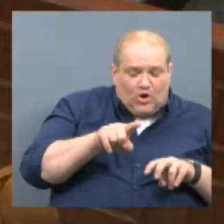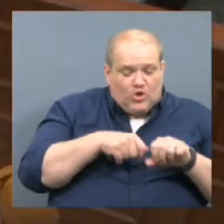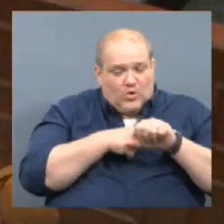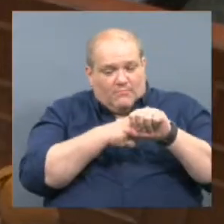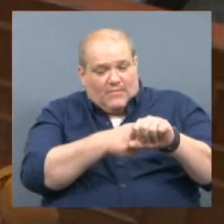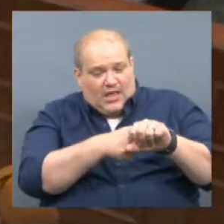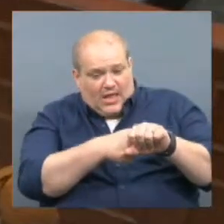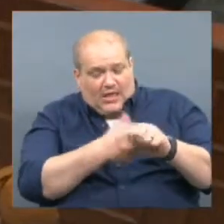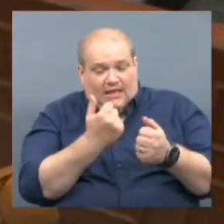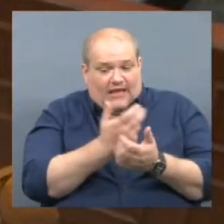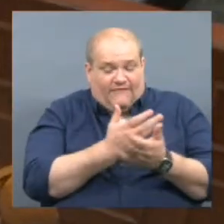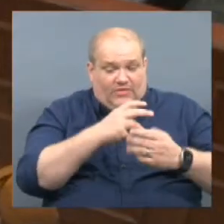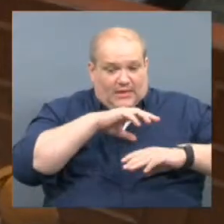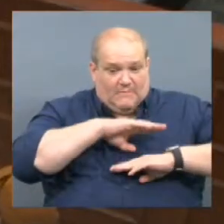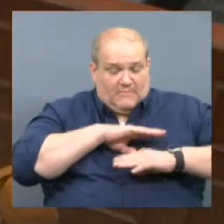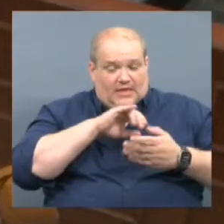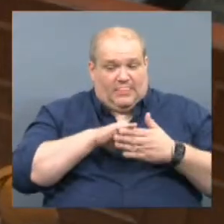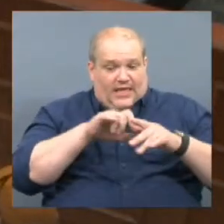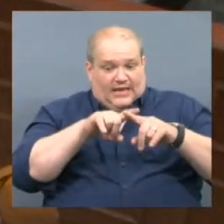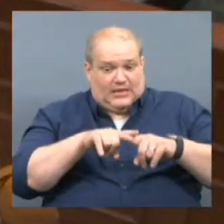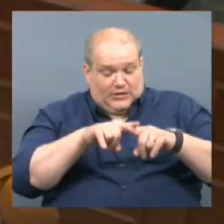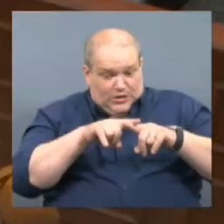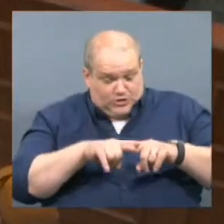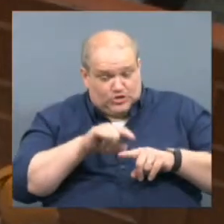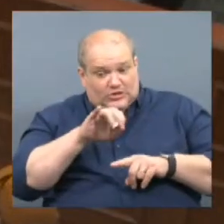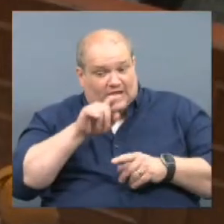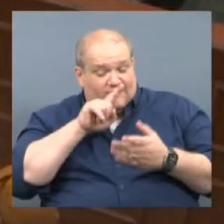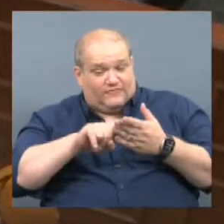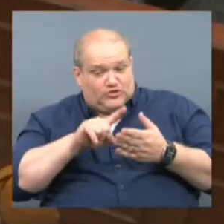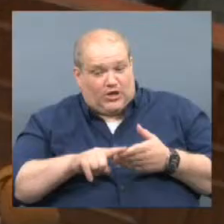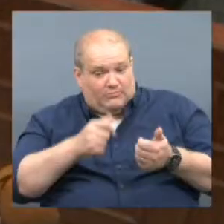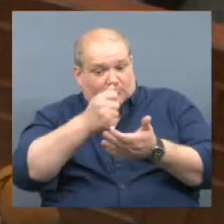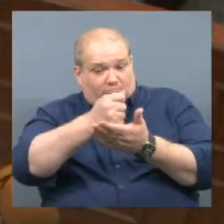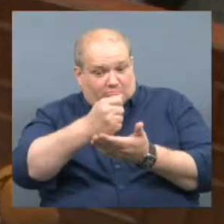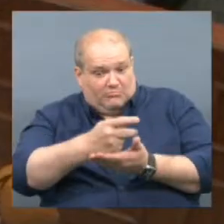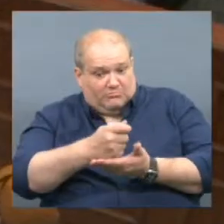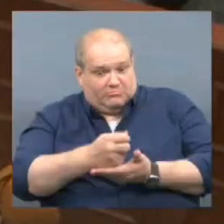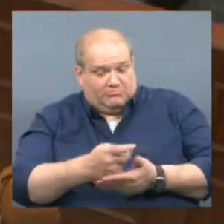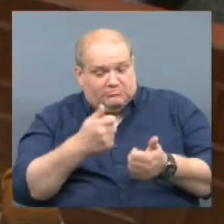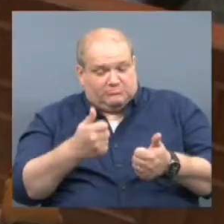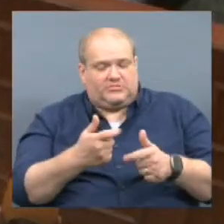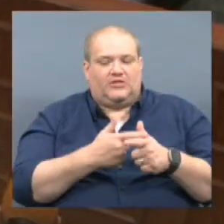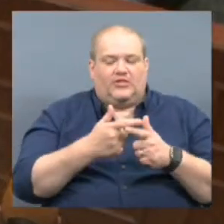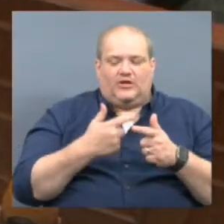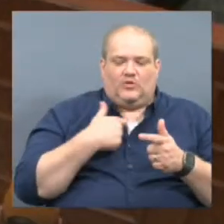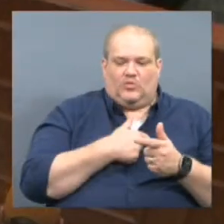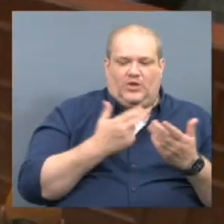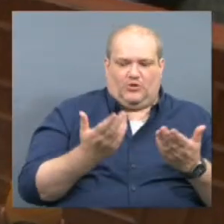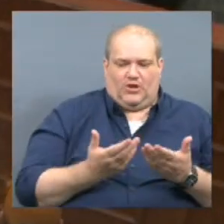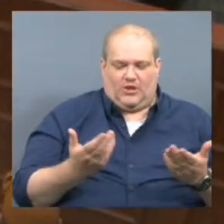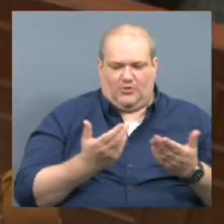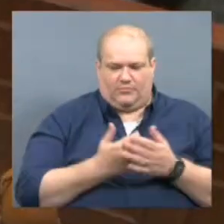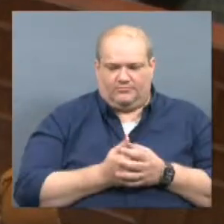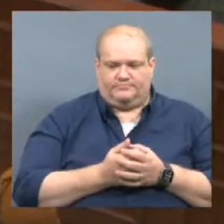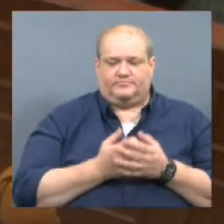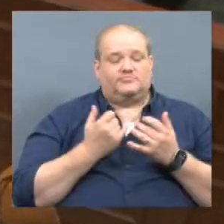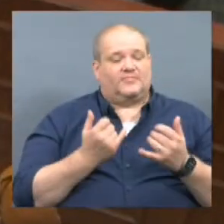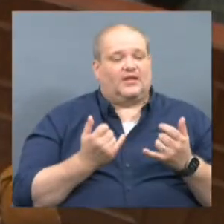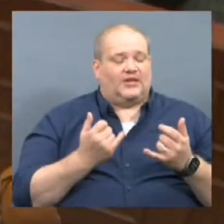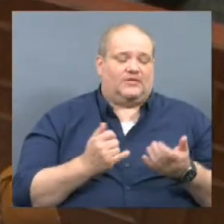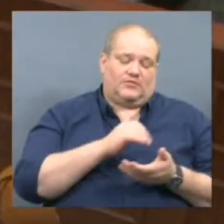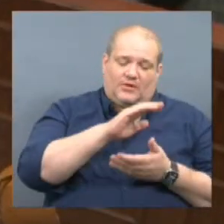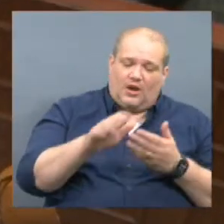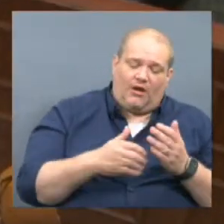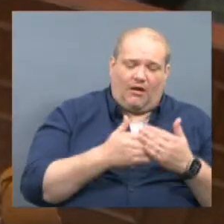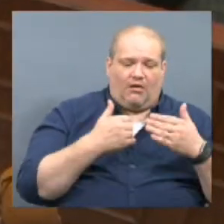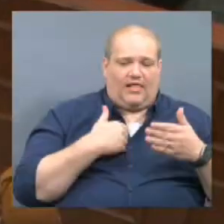complying? Everything doesn't meet this condition. And if everything checks out, you know, we're here. Now, we're all,